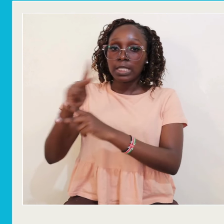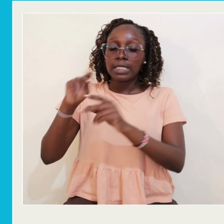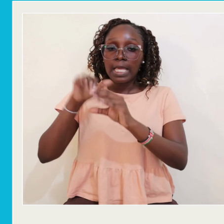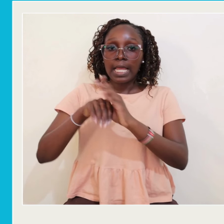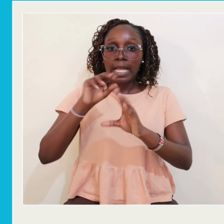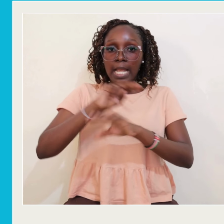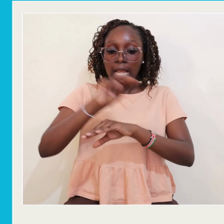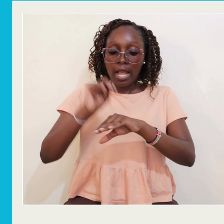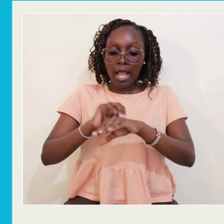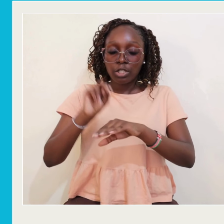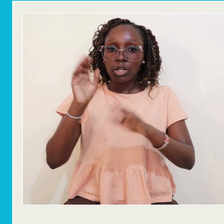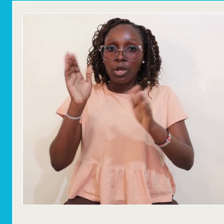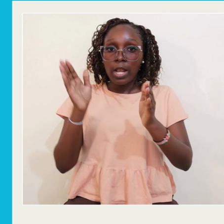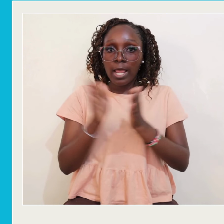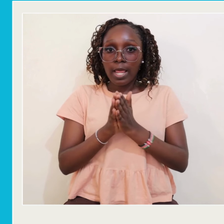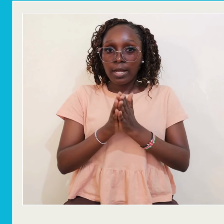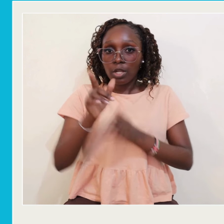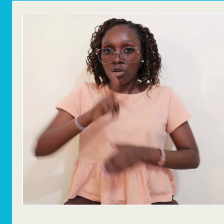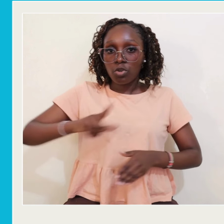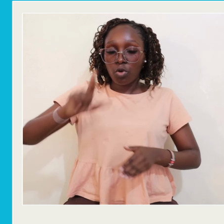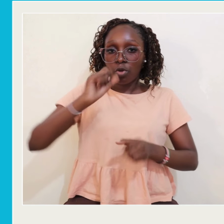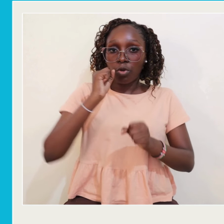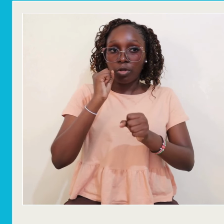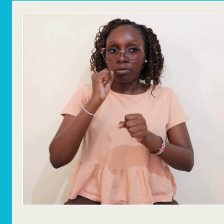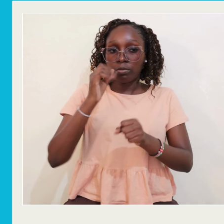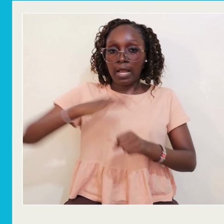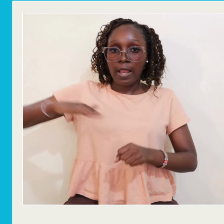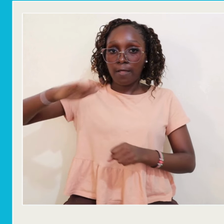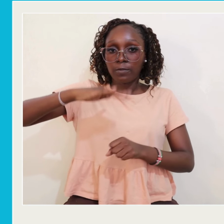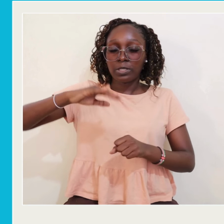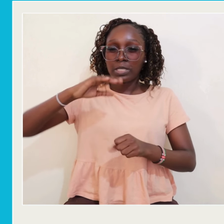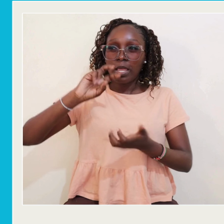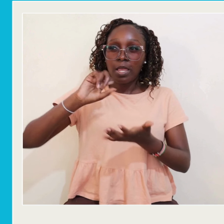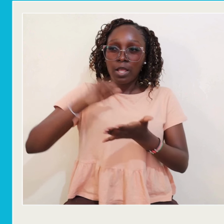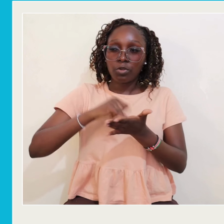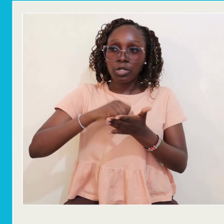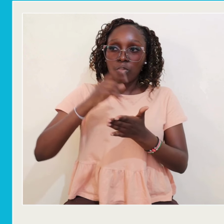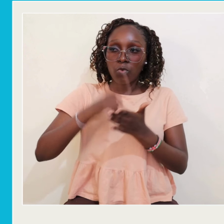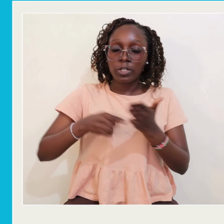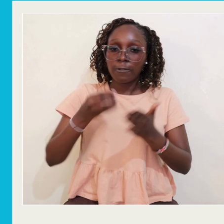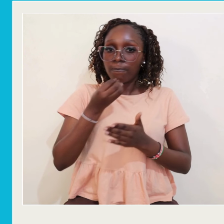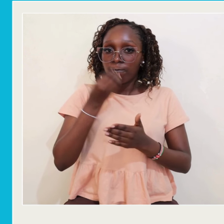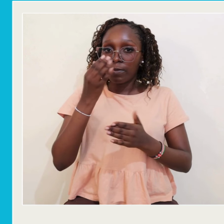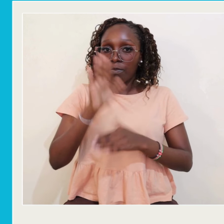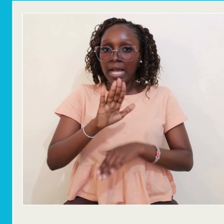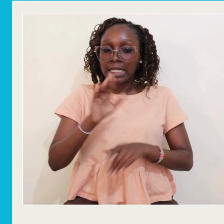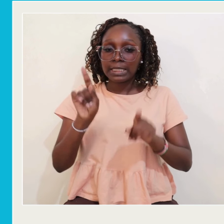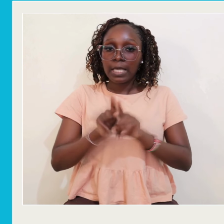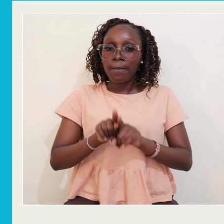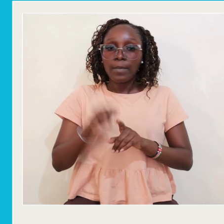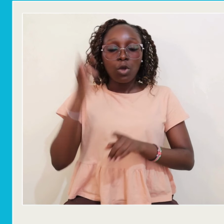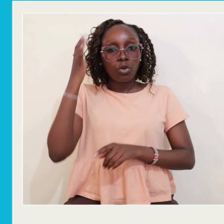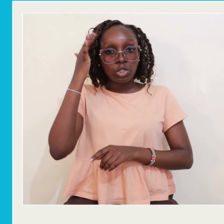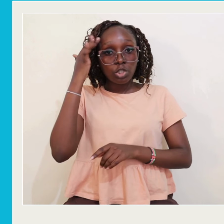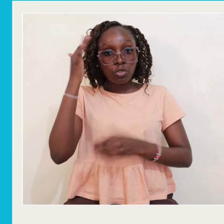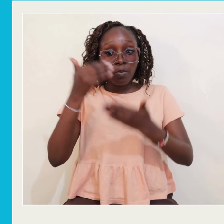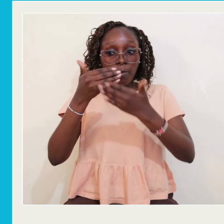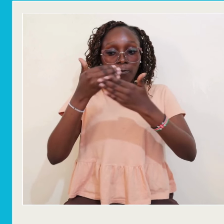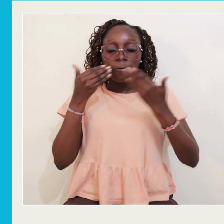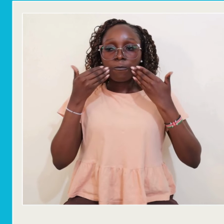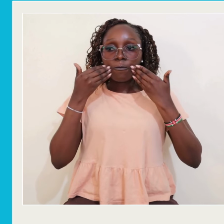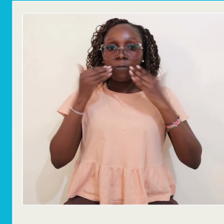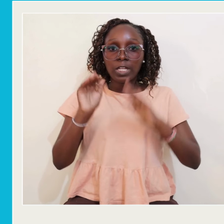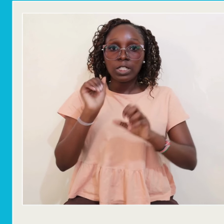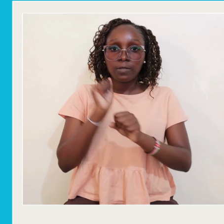national and local levels. This requires public notice, feedback, and consideration